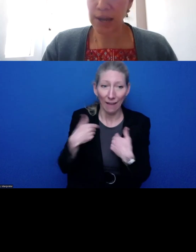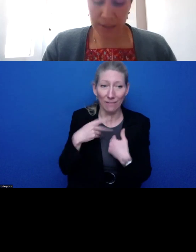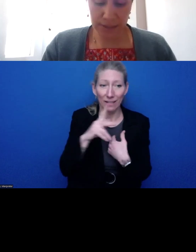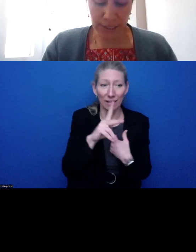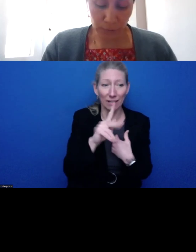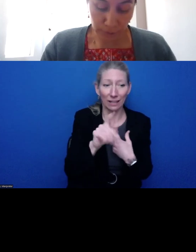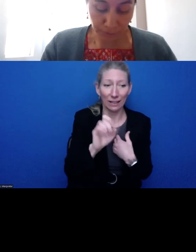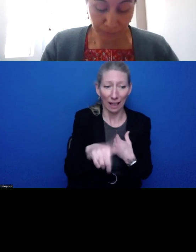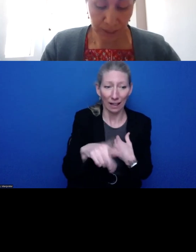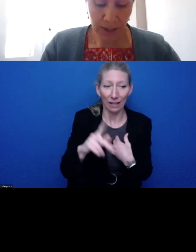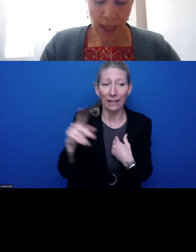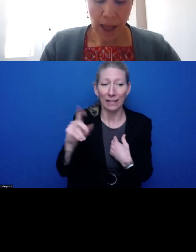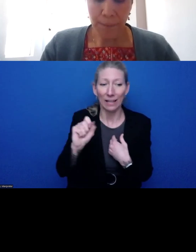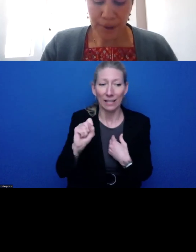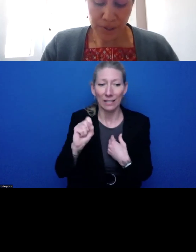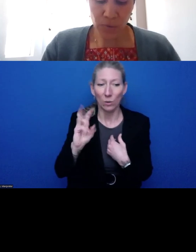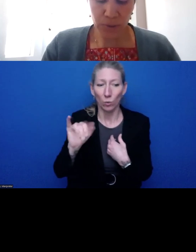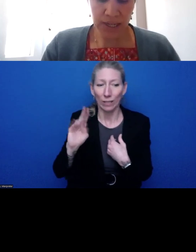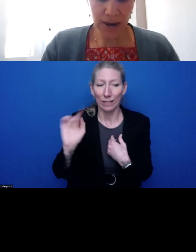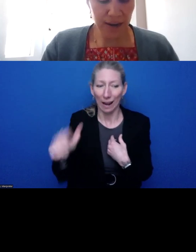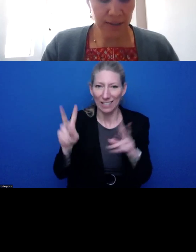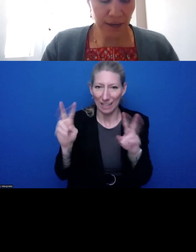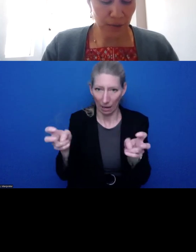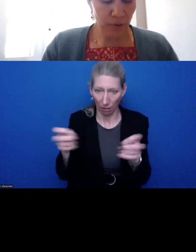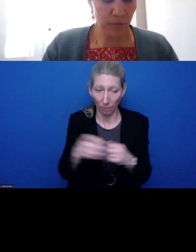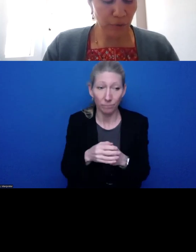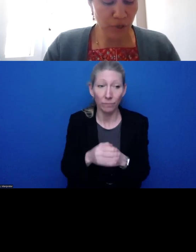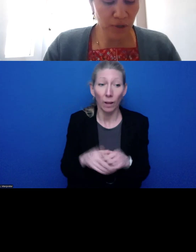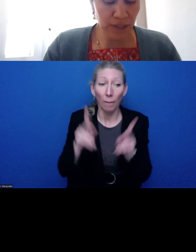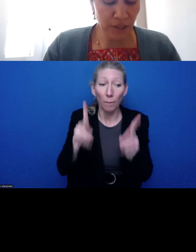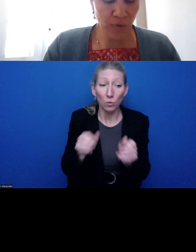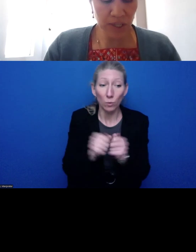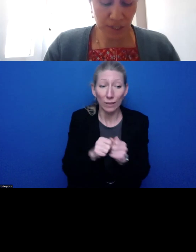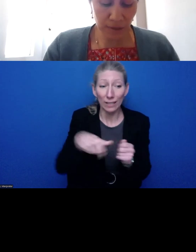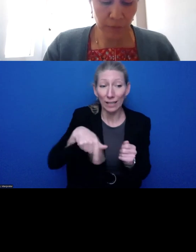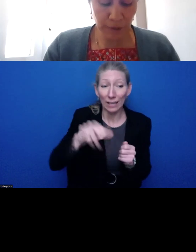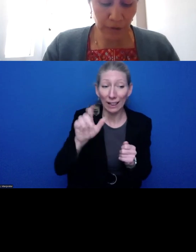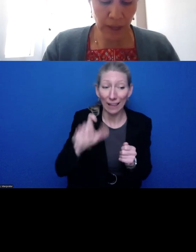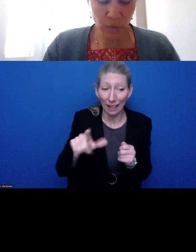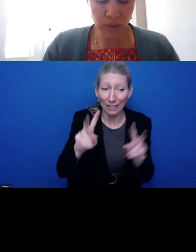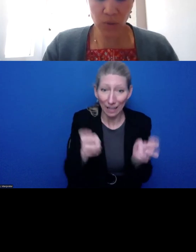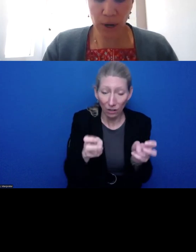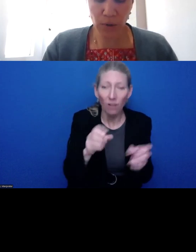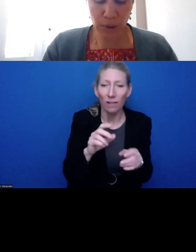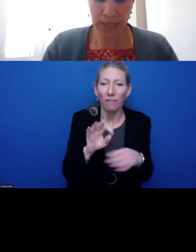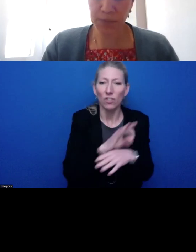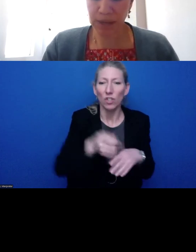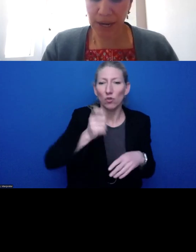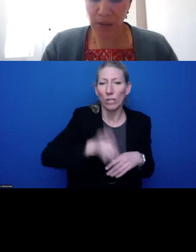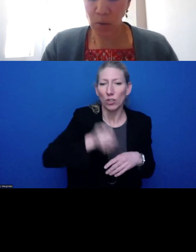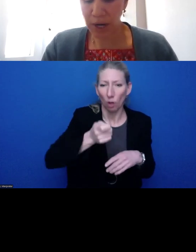Atzih Winak titles. A person with the Kalel title functioned in the judicial field and was the one